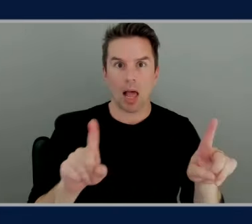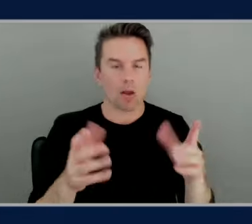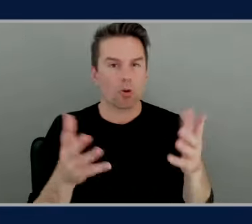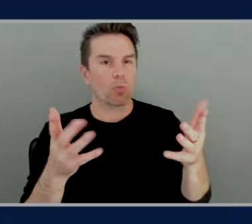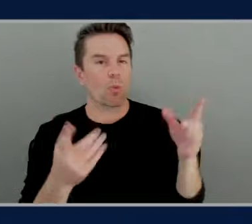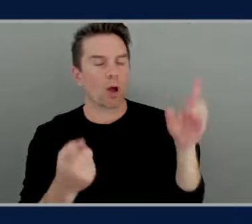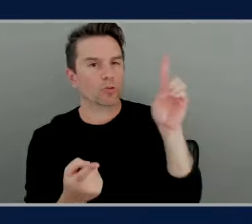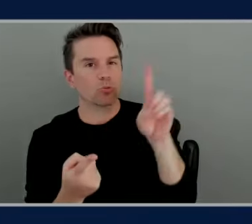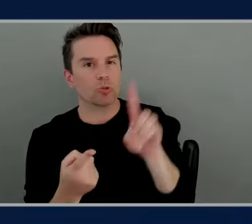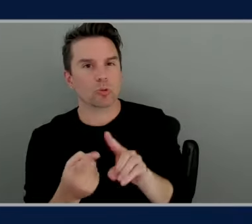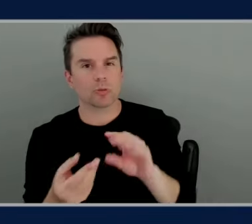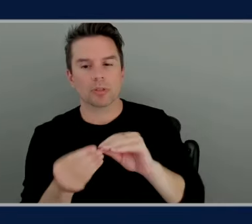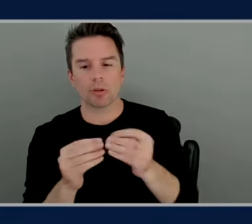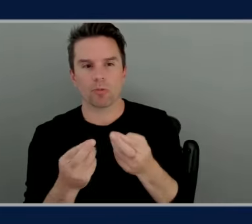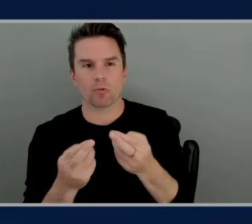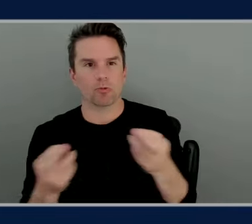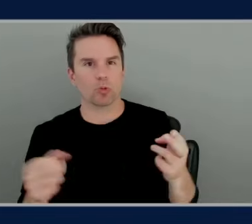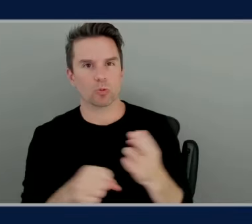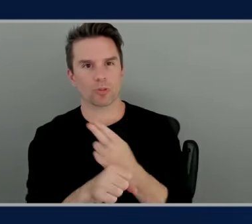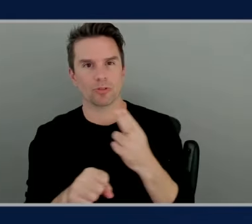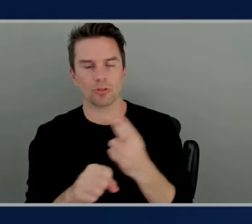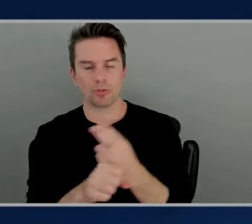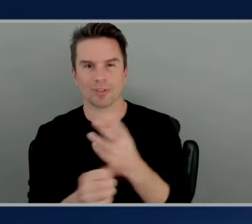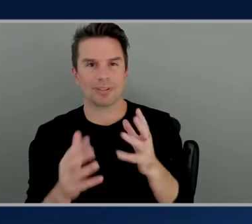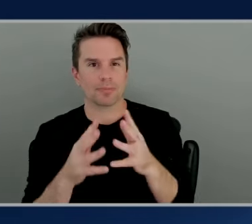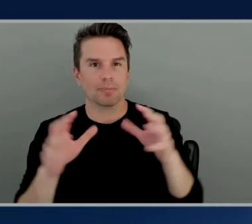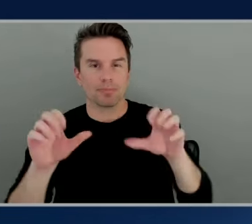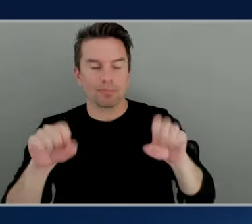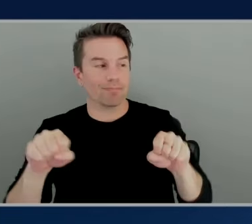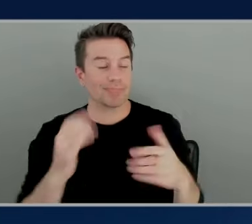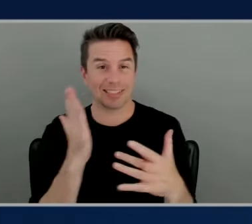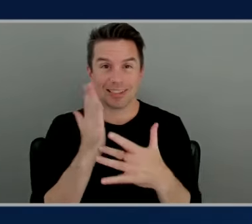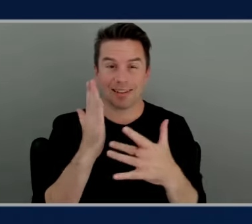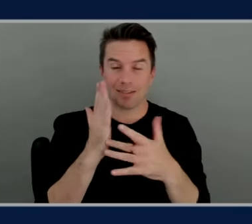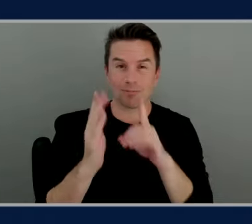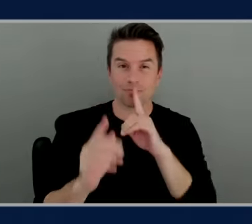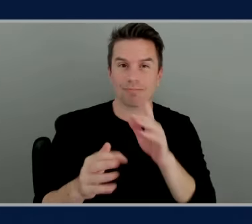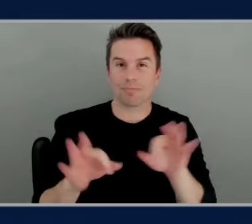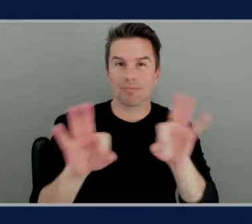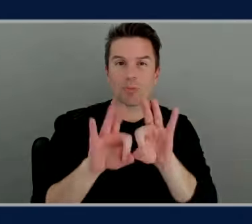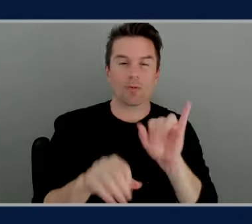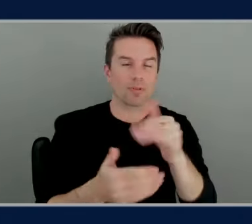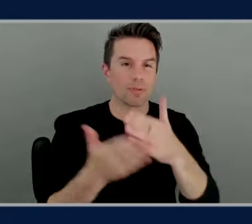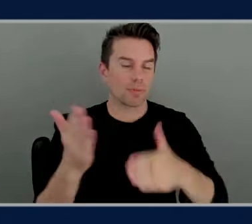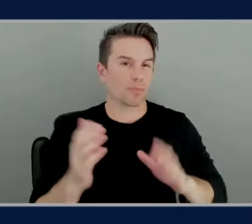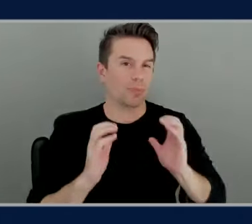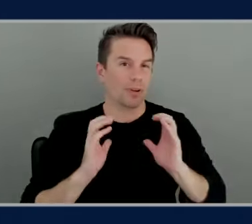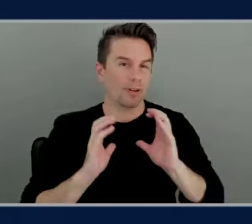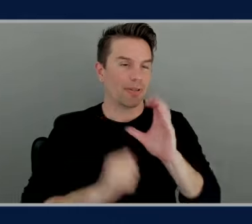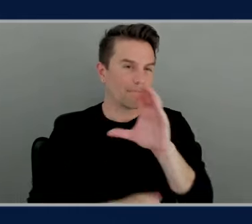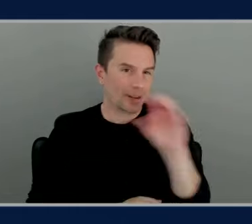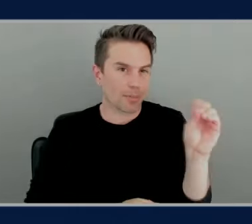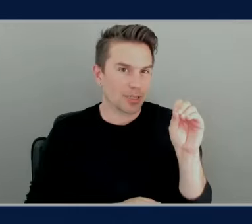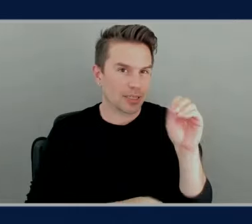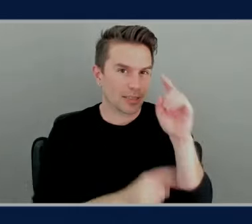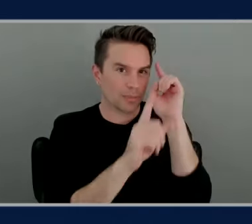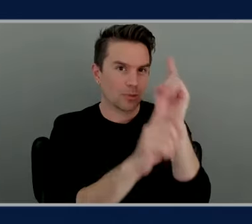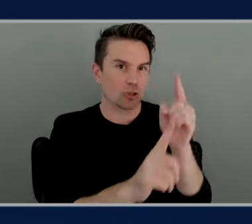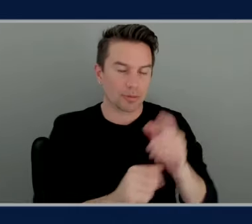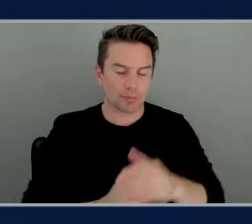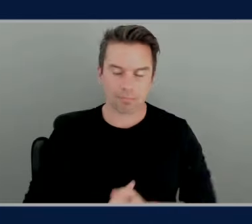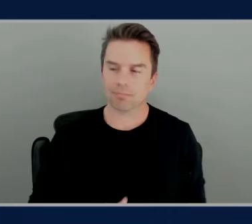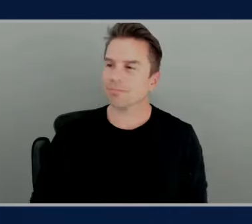play, and the technology actually plays a really huge part in that part of our company's mission. Yeah, tell us a little bit about how long you've been using